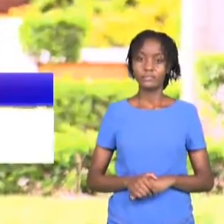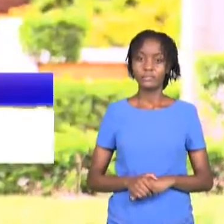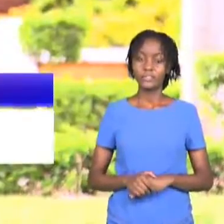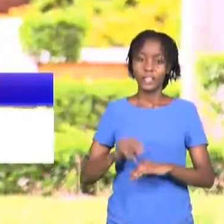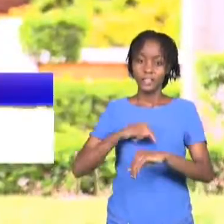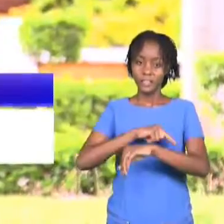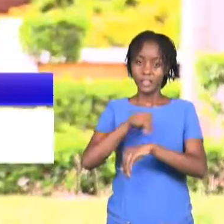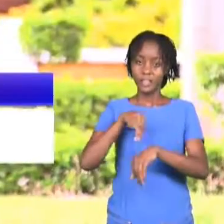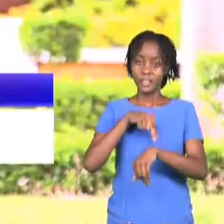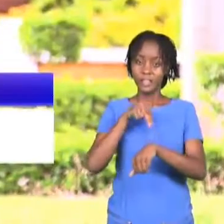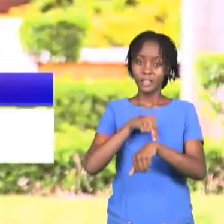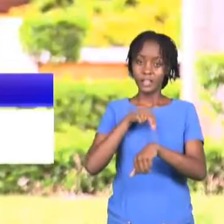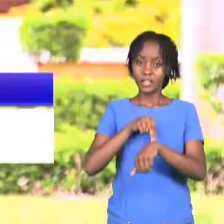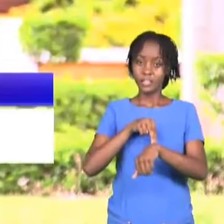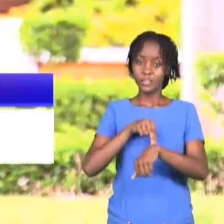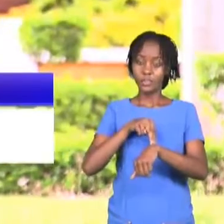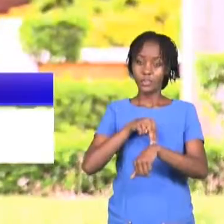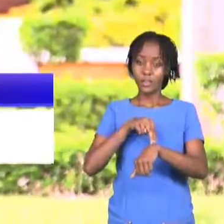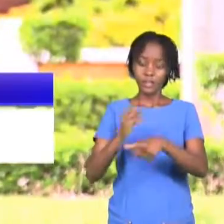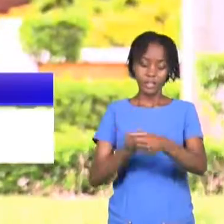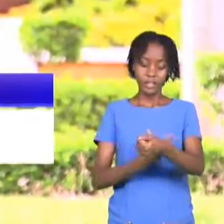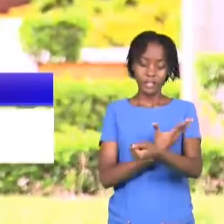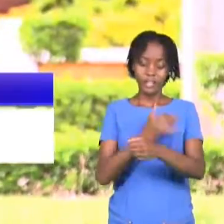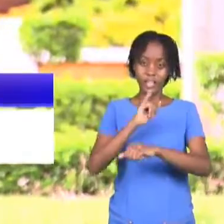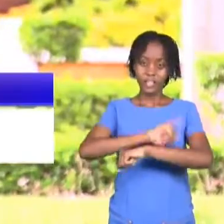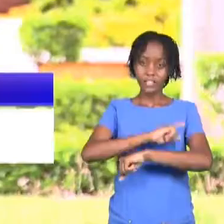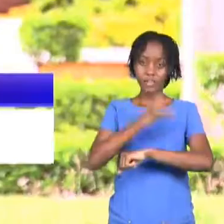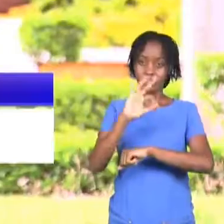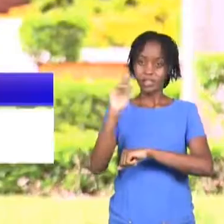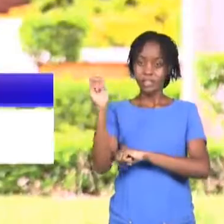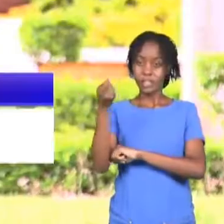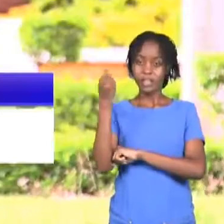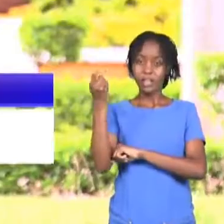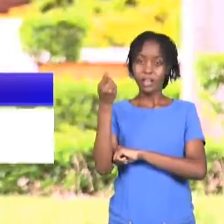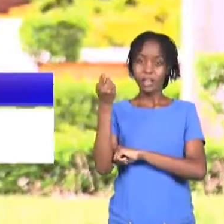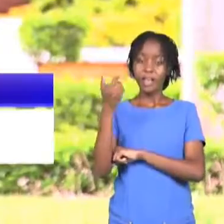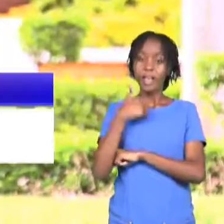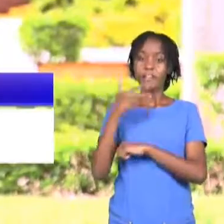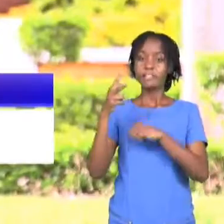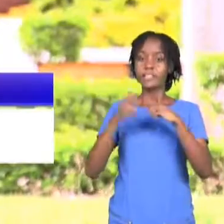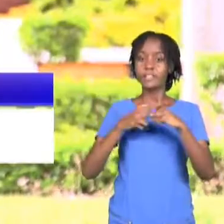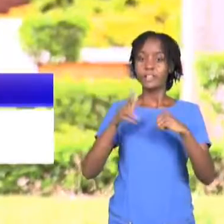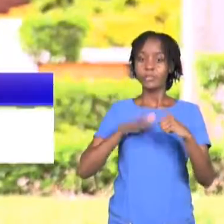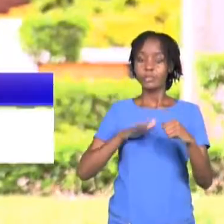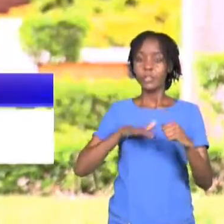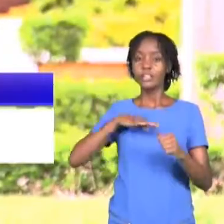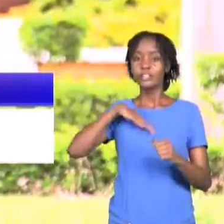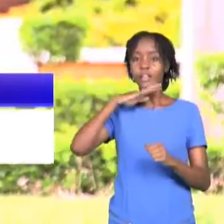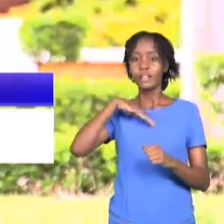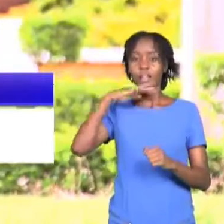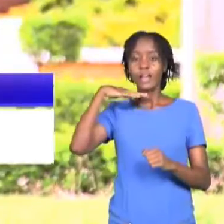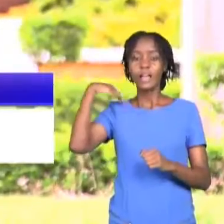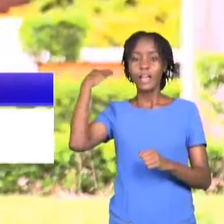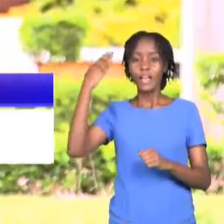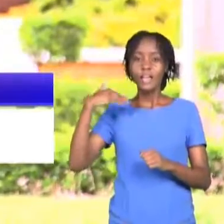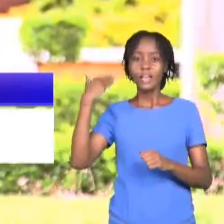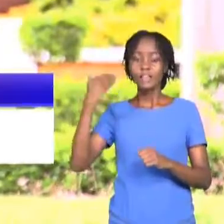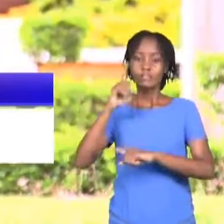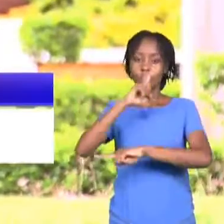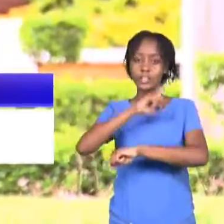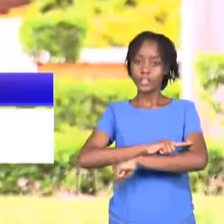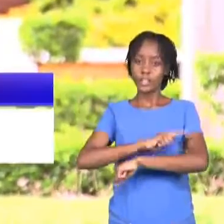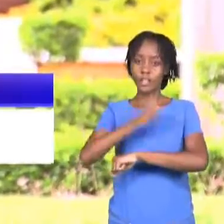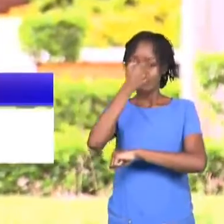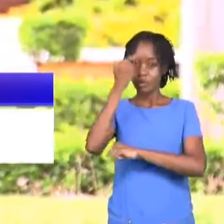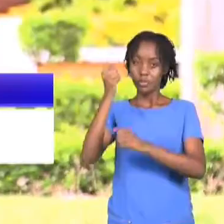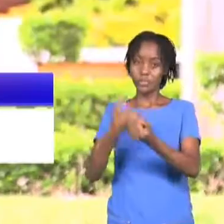Cancer Institute of Kenya, as a country, we are losing 7 women on a daily basis to breast cancer, making cancer the third